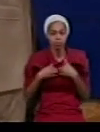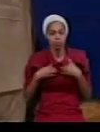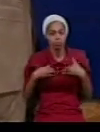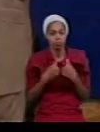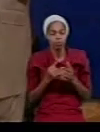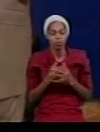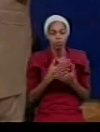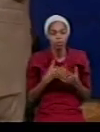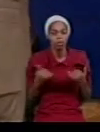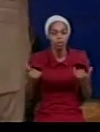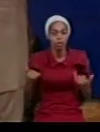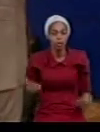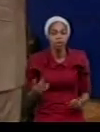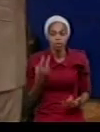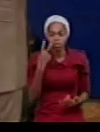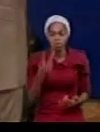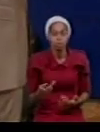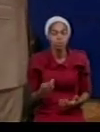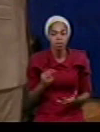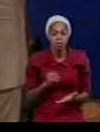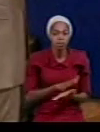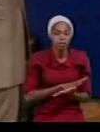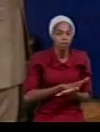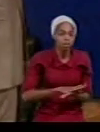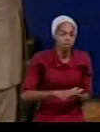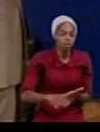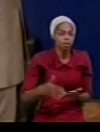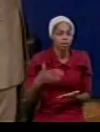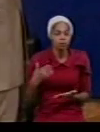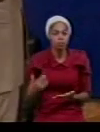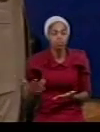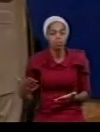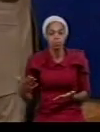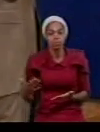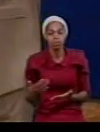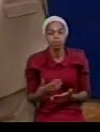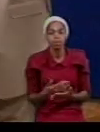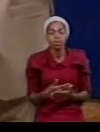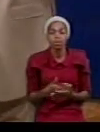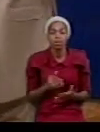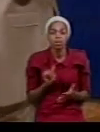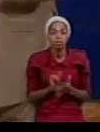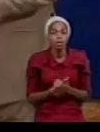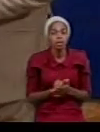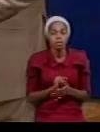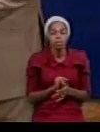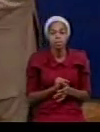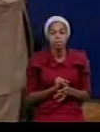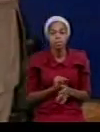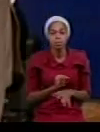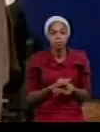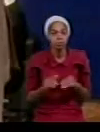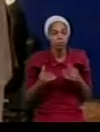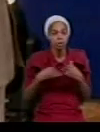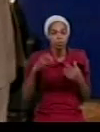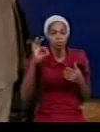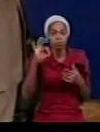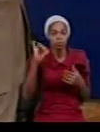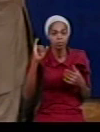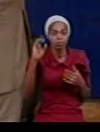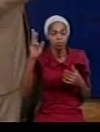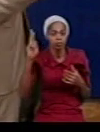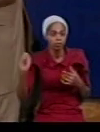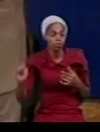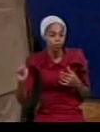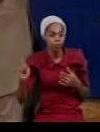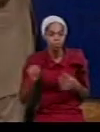that had only fins and scales. Any aquatic animal that did not have fin or scale was